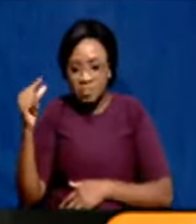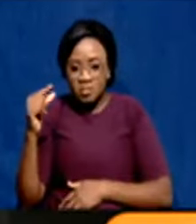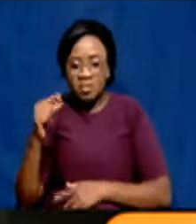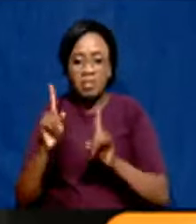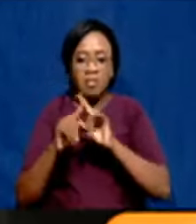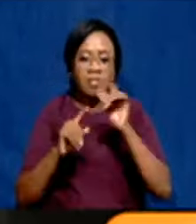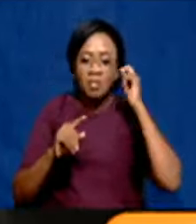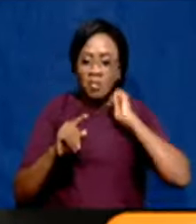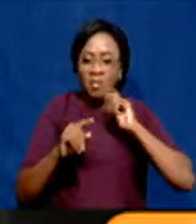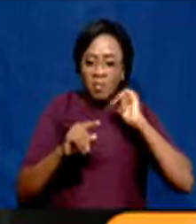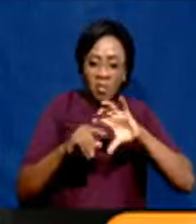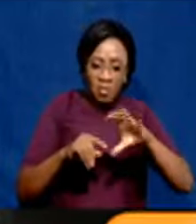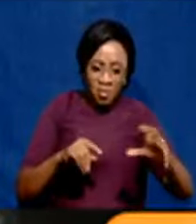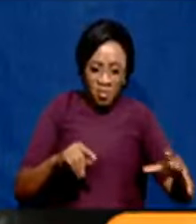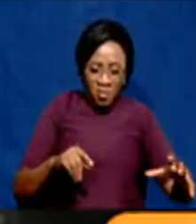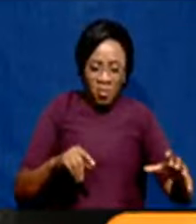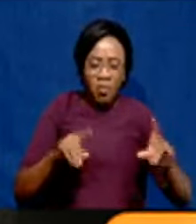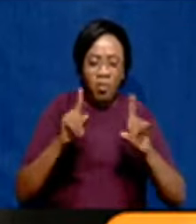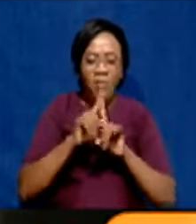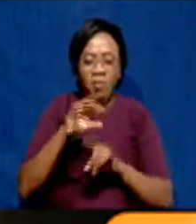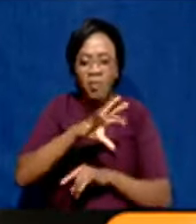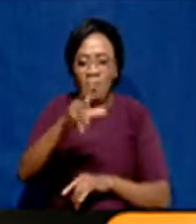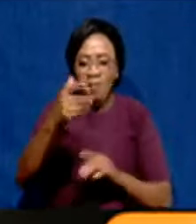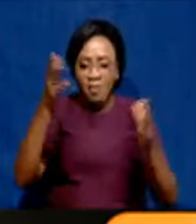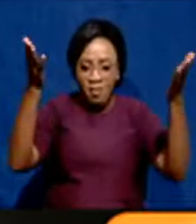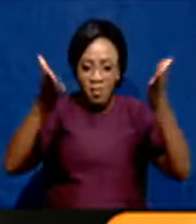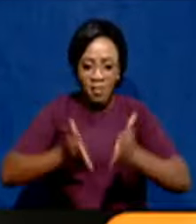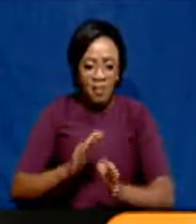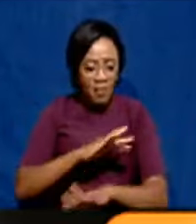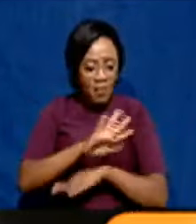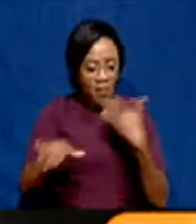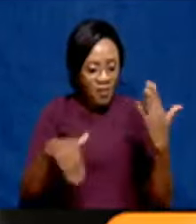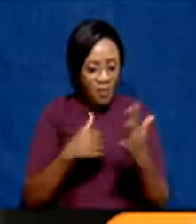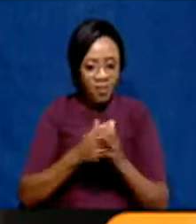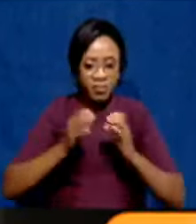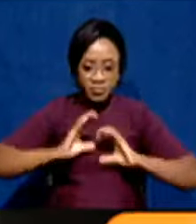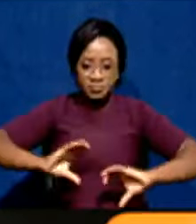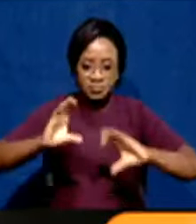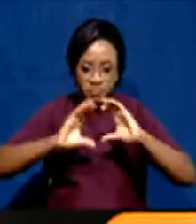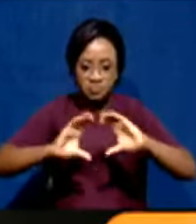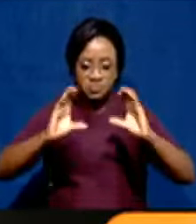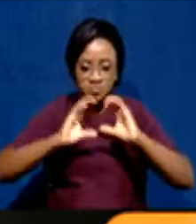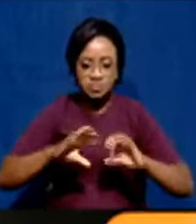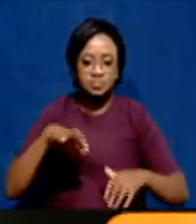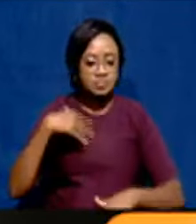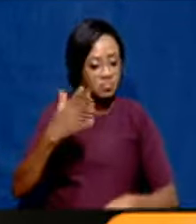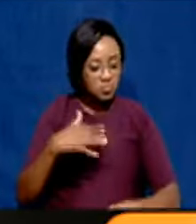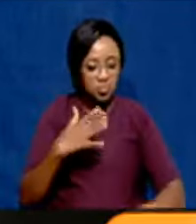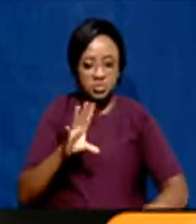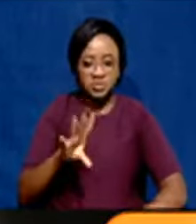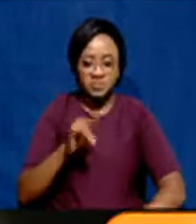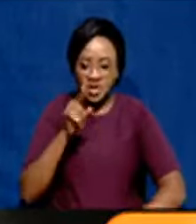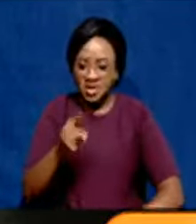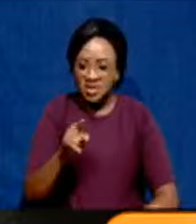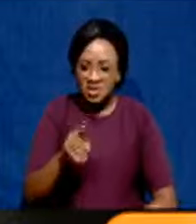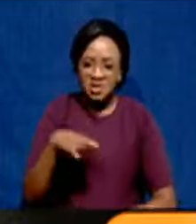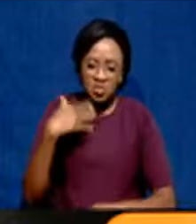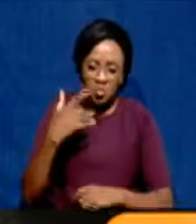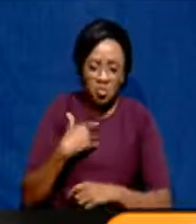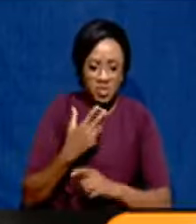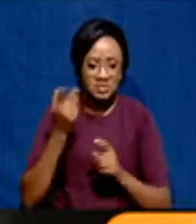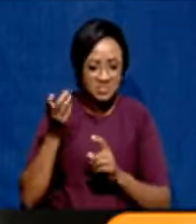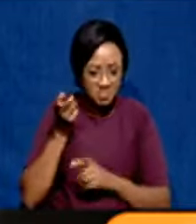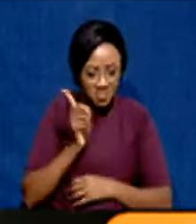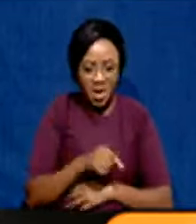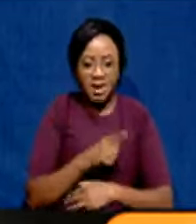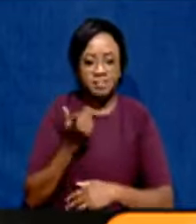Nandi County and the counties in the Rift Valley is that all coaches have gone back to the drawing board. Kiptum is one athlete that took them back to the drawing board, all